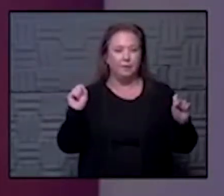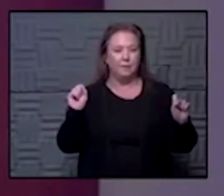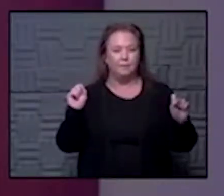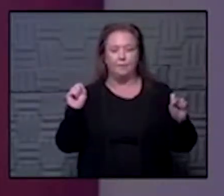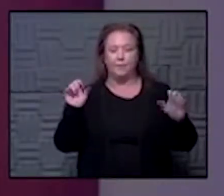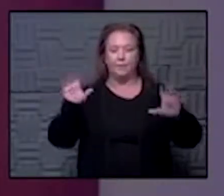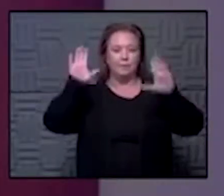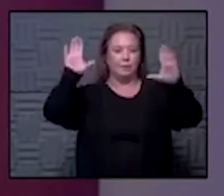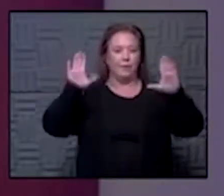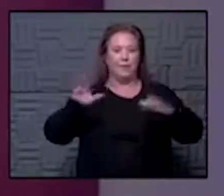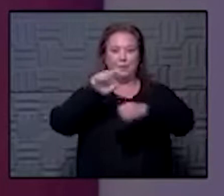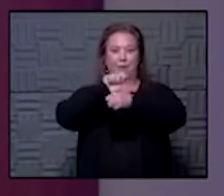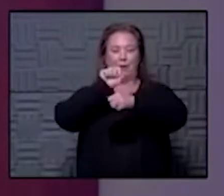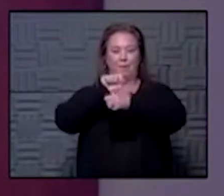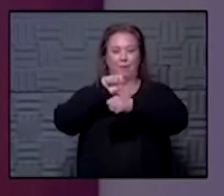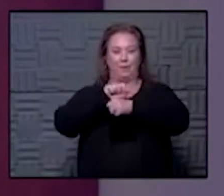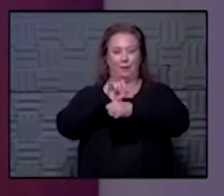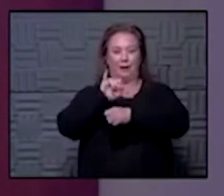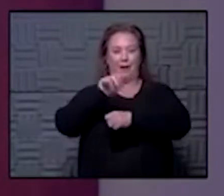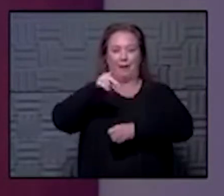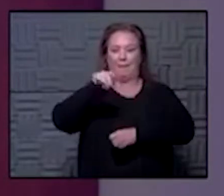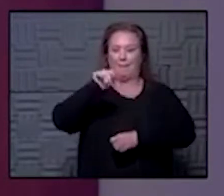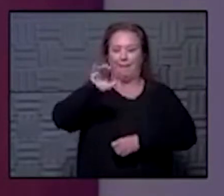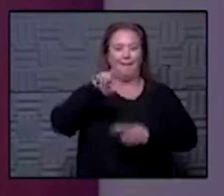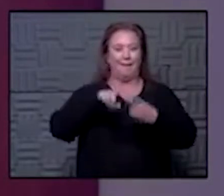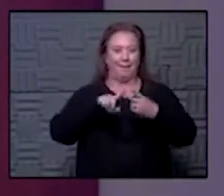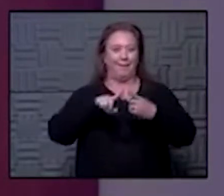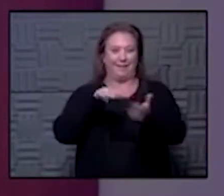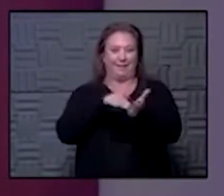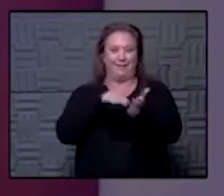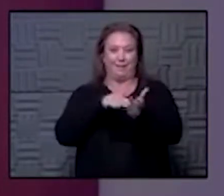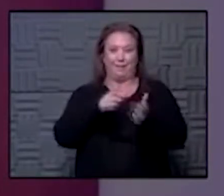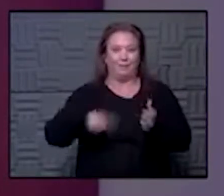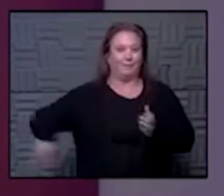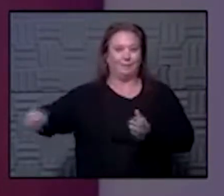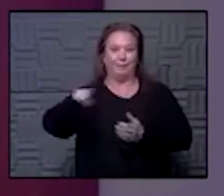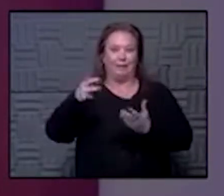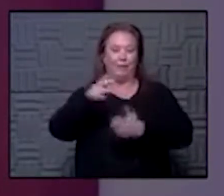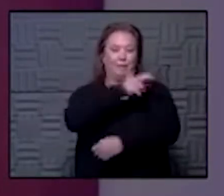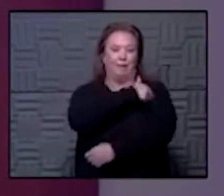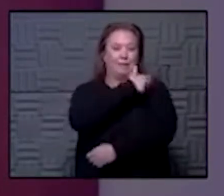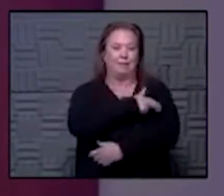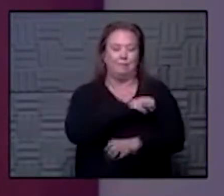great work that IPAC and all of our colleagues have done throughout the entire hospital.